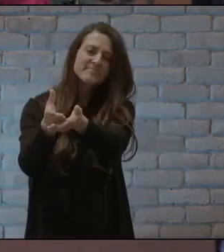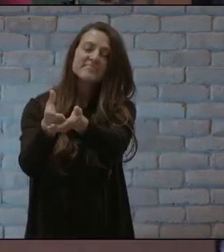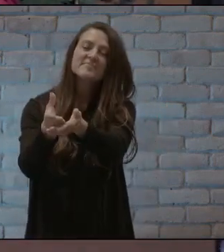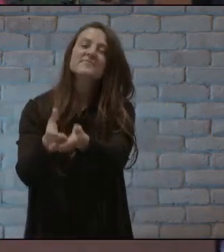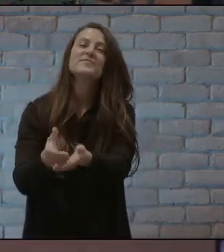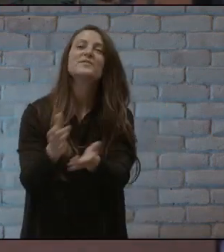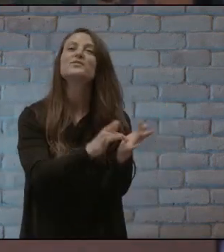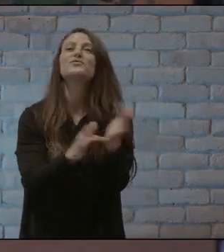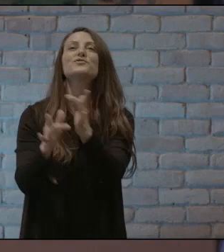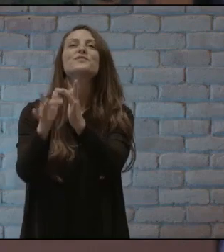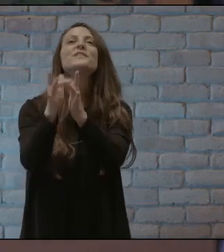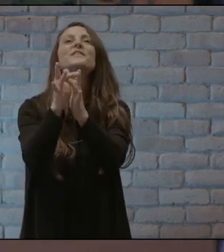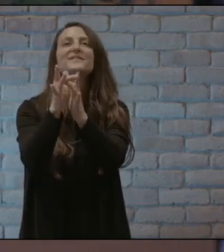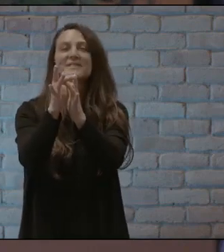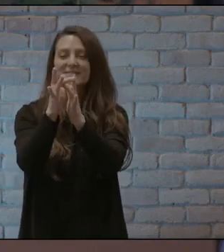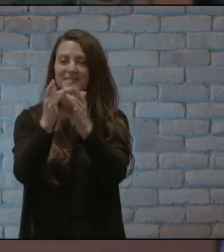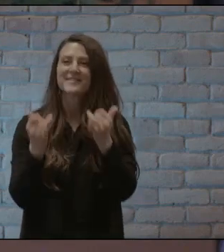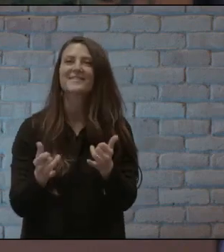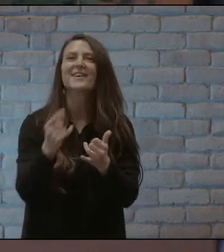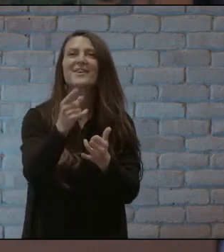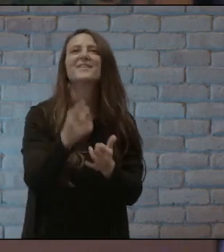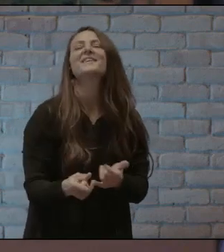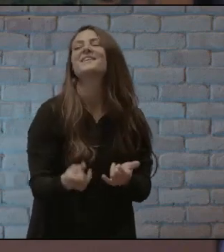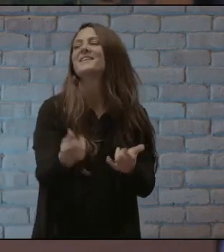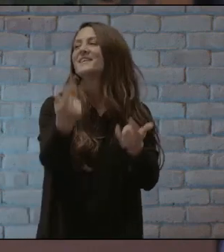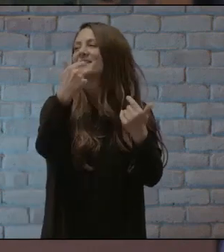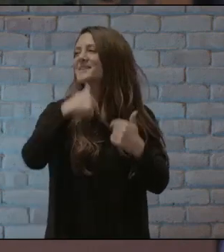for Jesus is great.